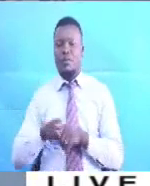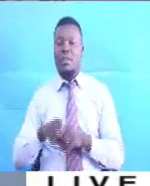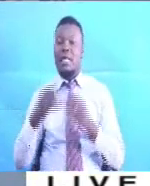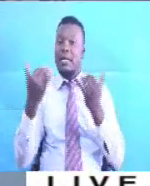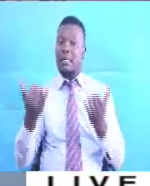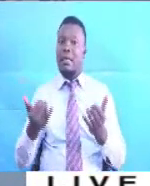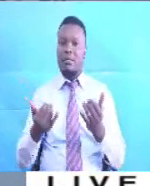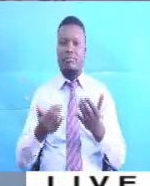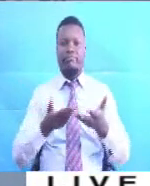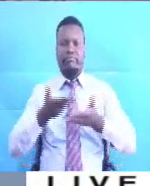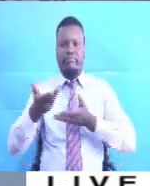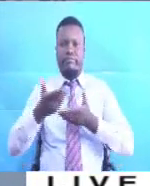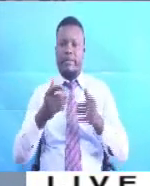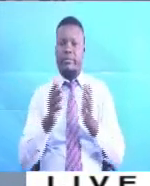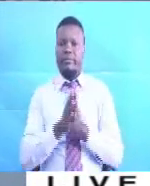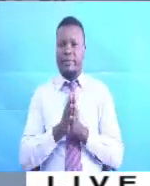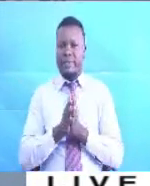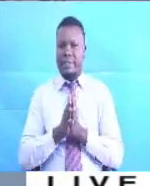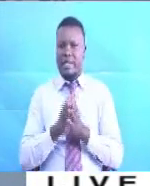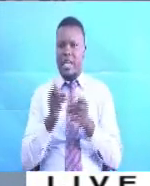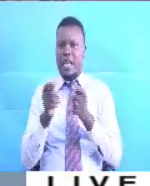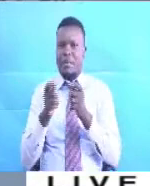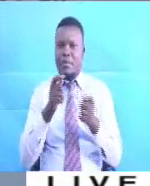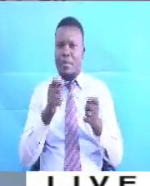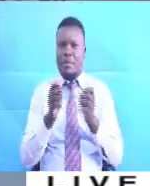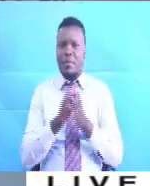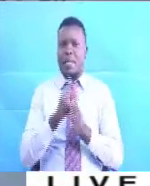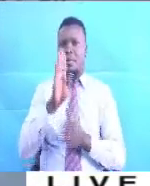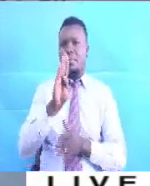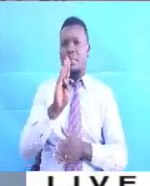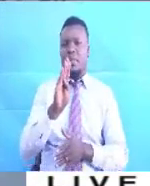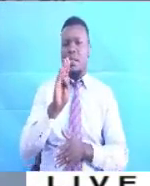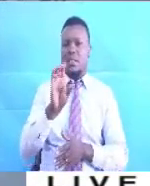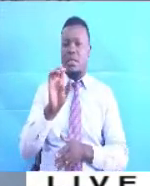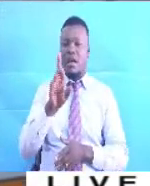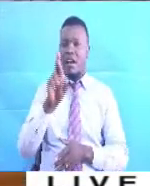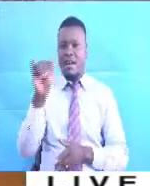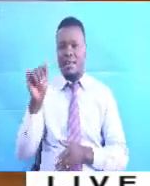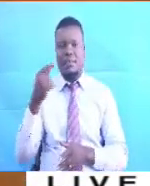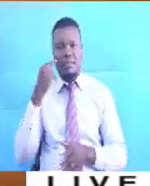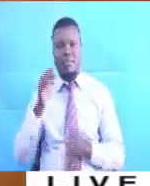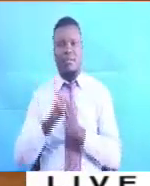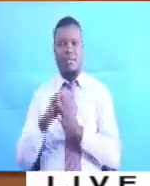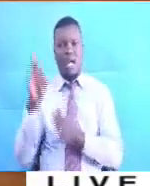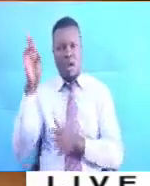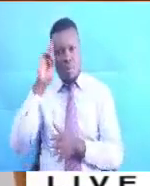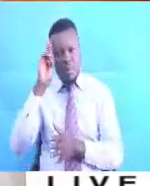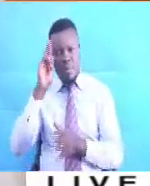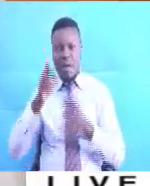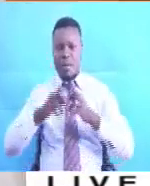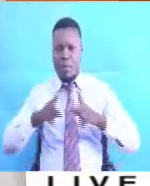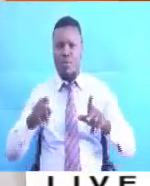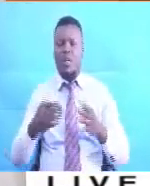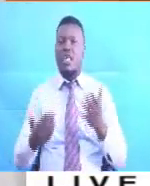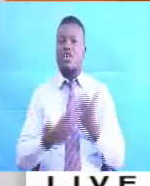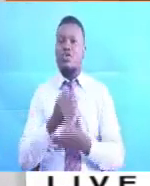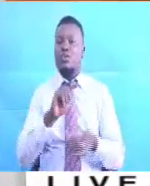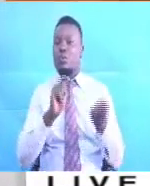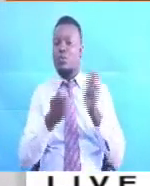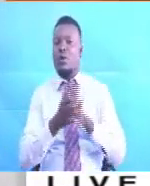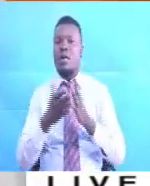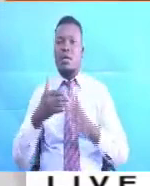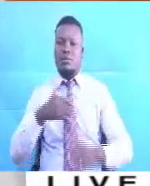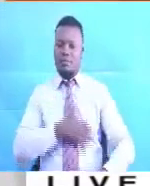on Twitter, the BCRA said the new note would commemorate the development of science and medicine